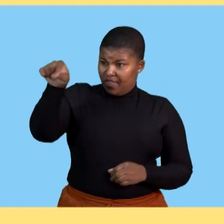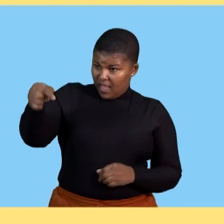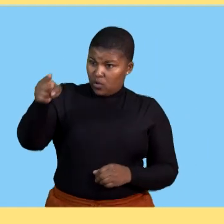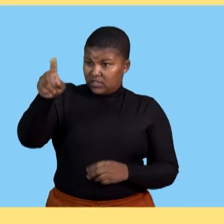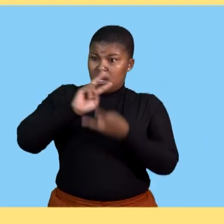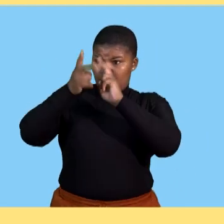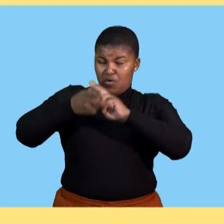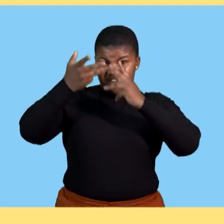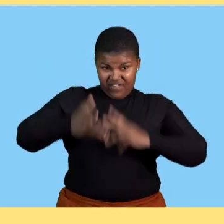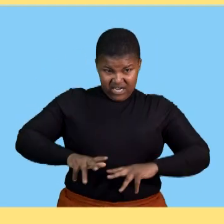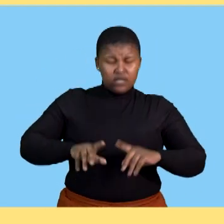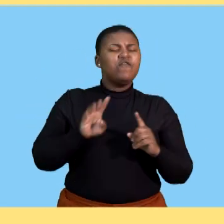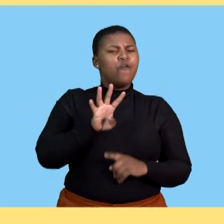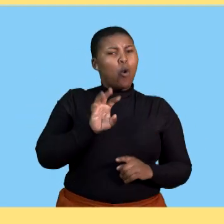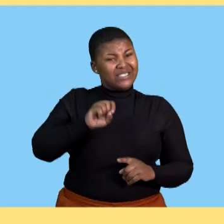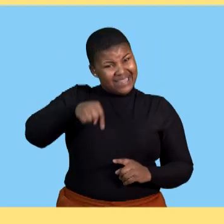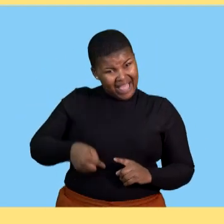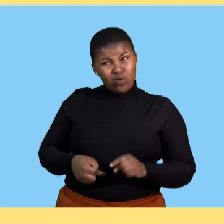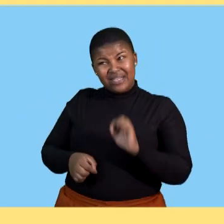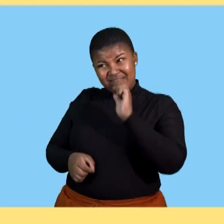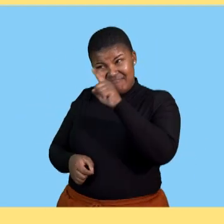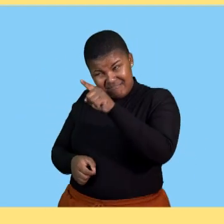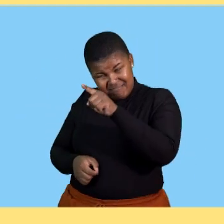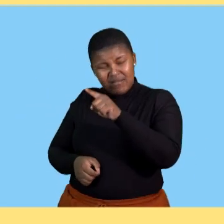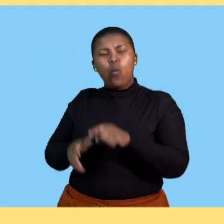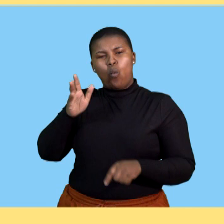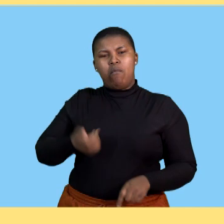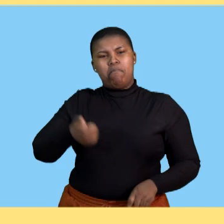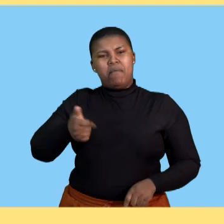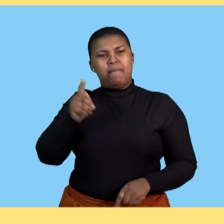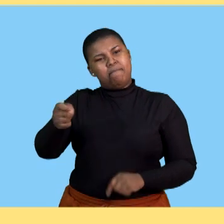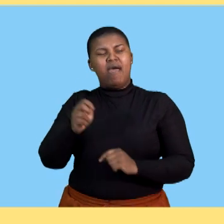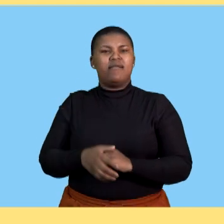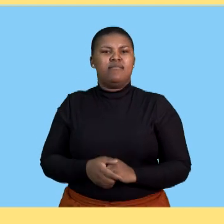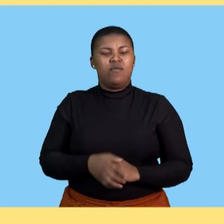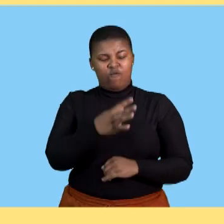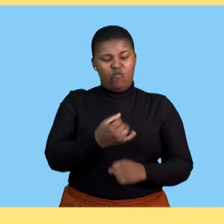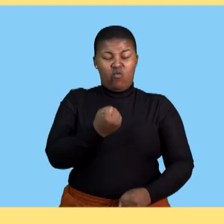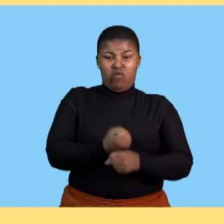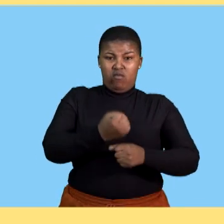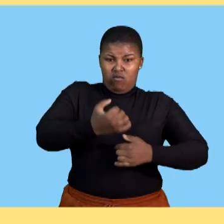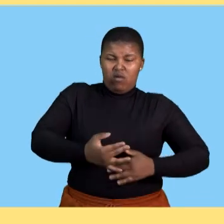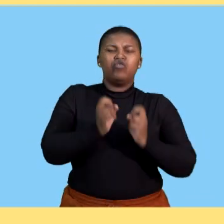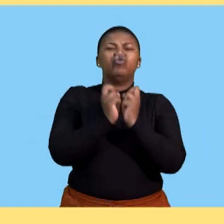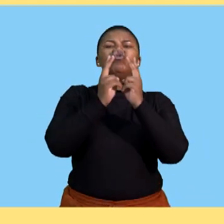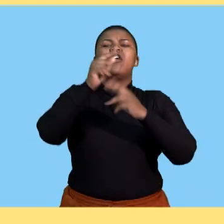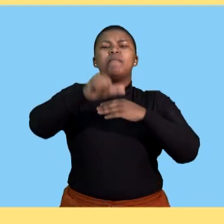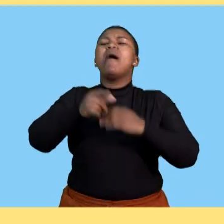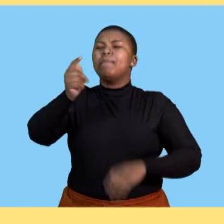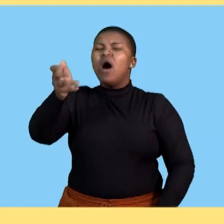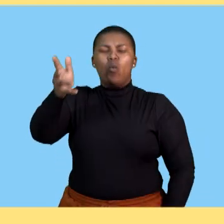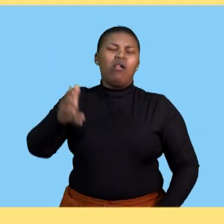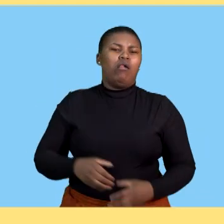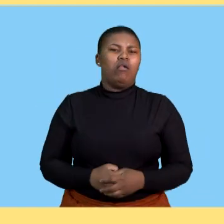100,000, 40,000 of this 100,000 will be paid within the next 12 months, next